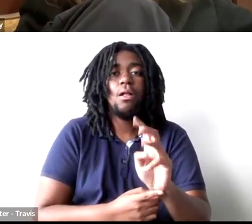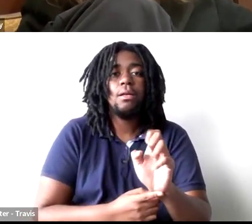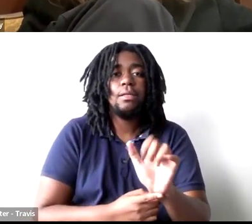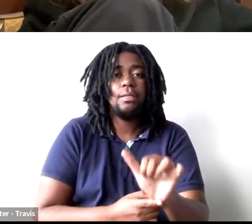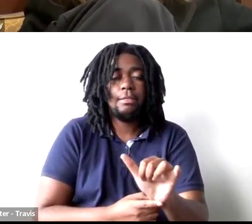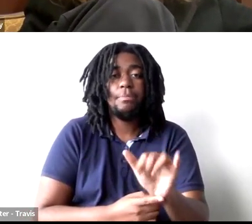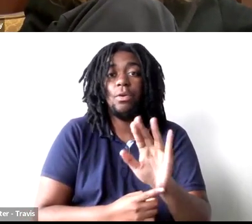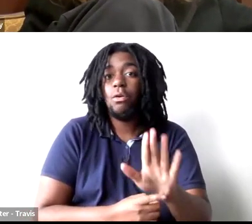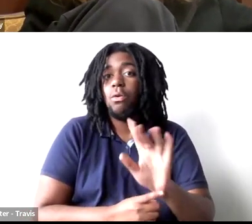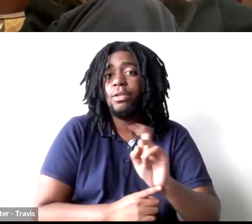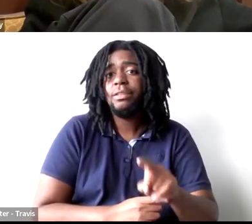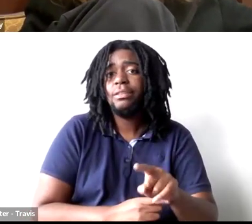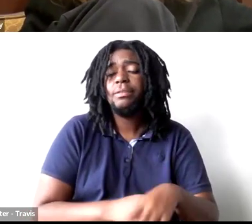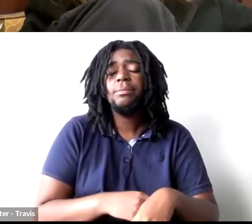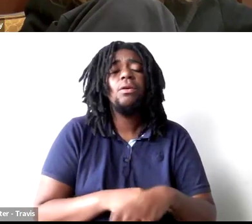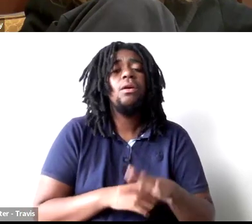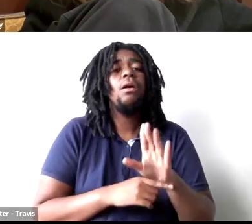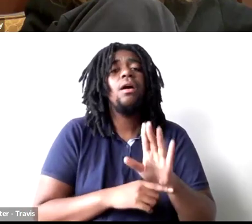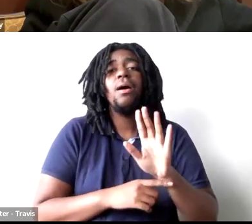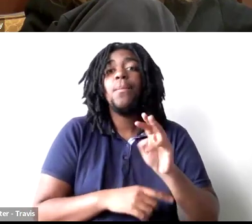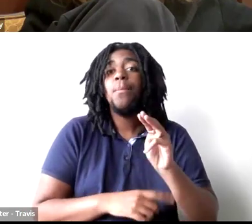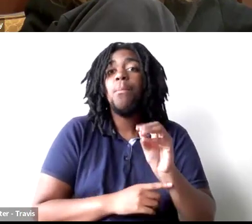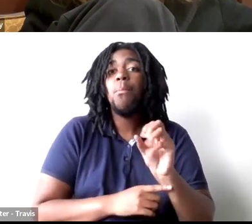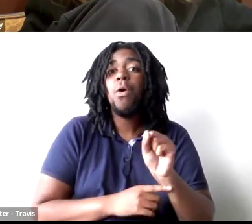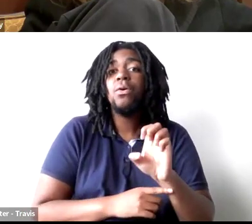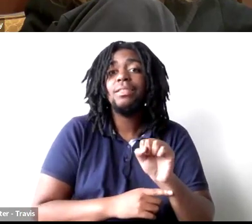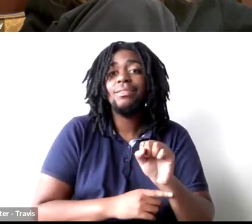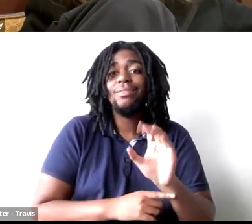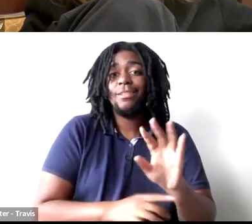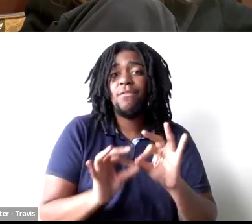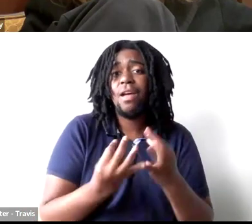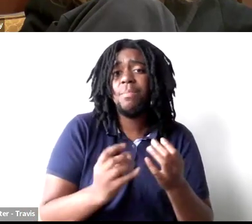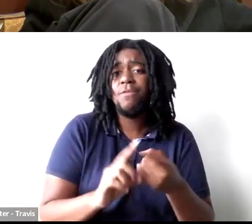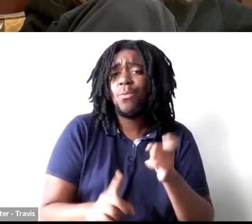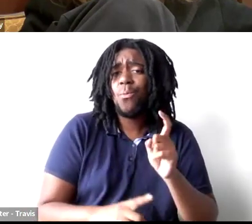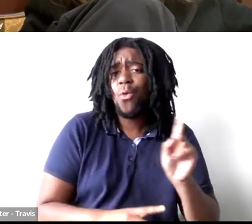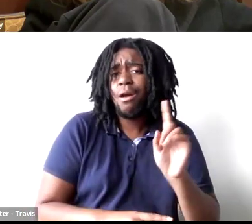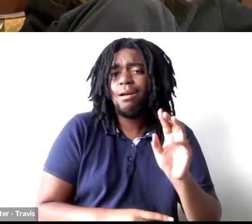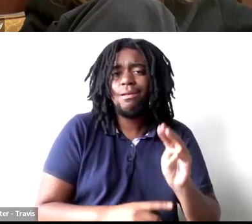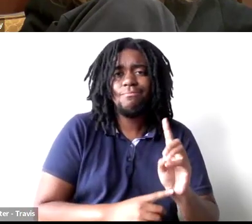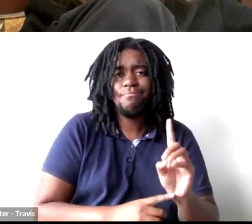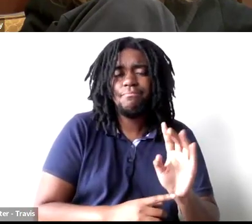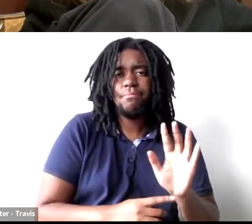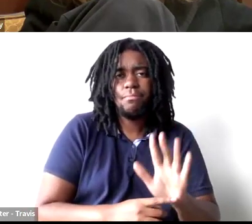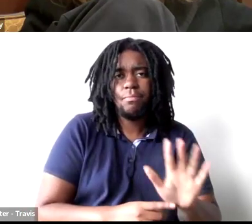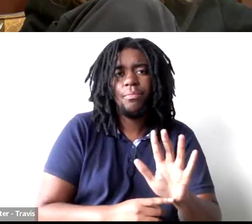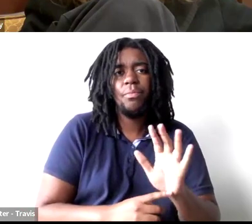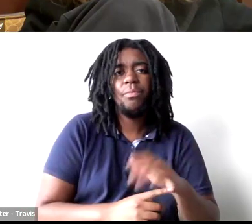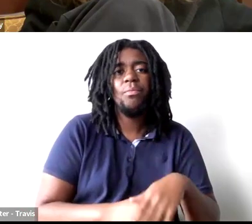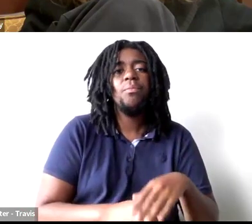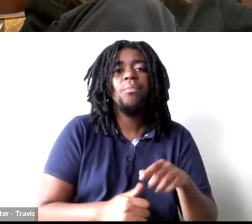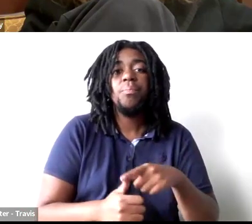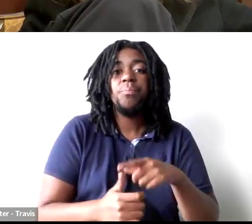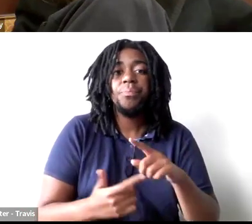Moses and his parents were from? Was it Anne Arundel County? Given Philadelphia's noted Black church community of that era,